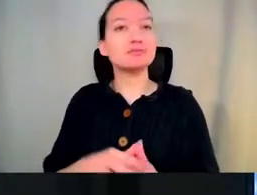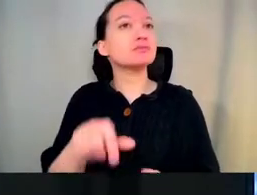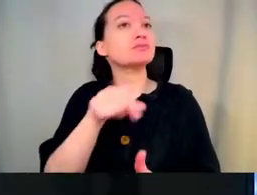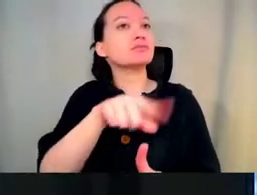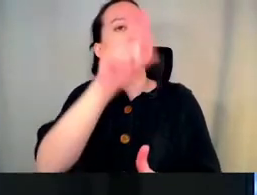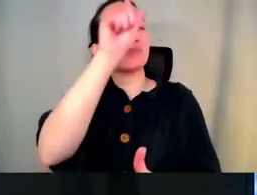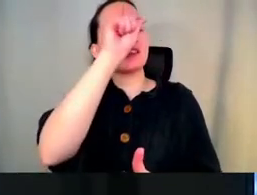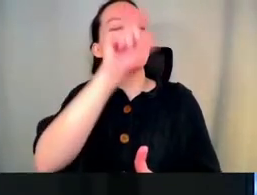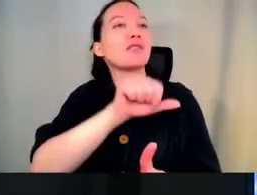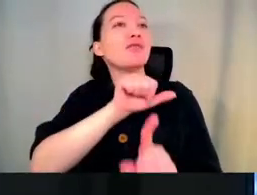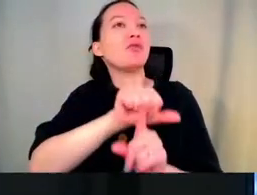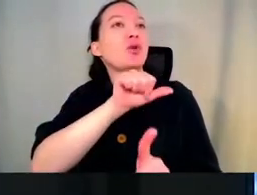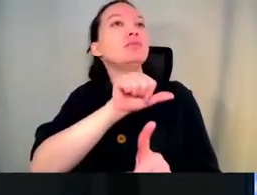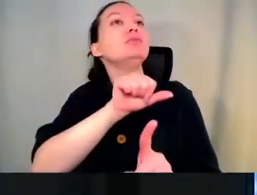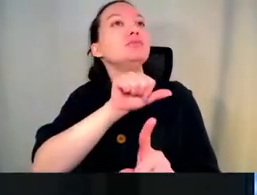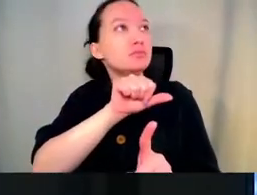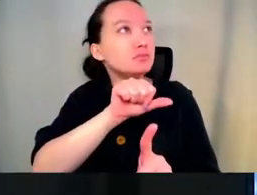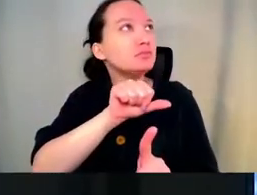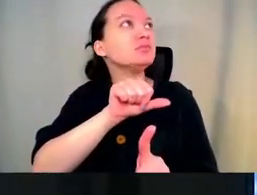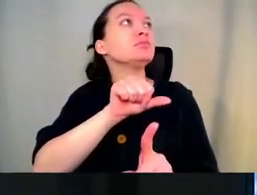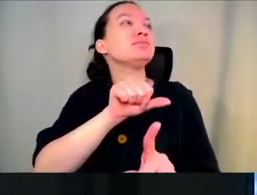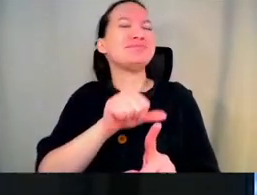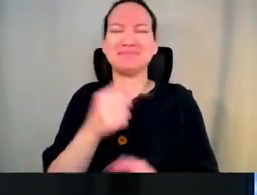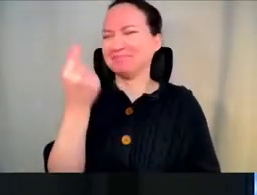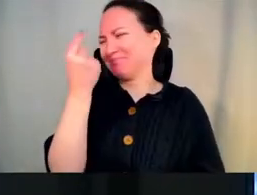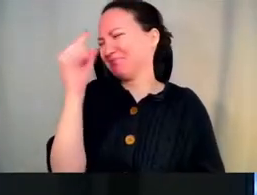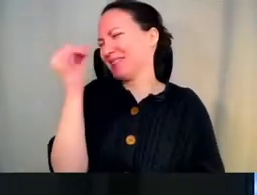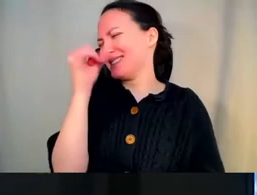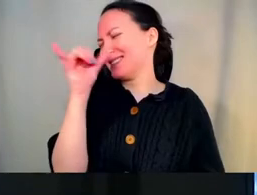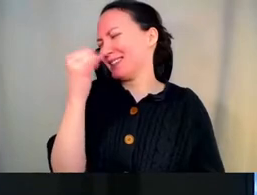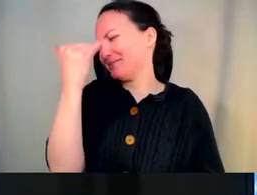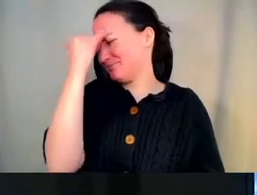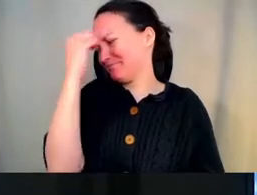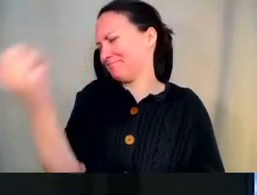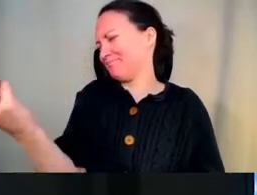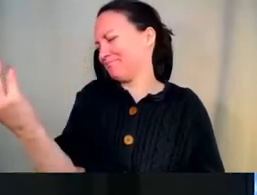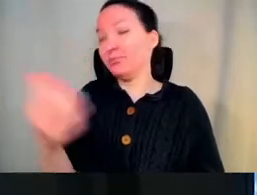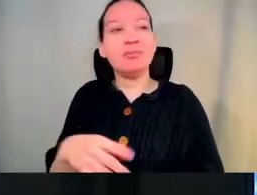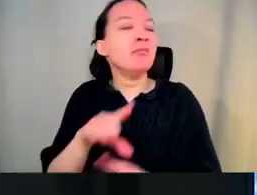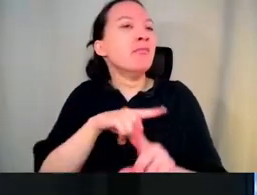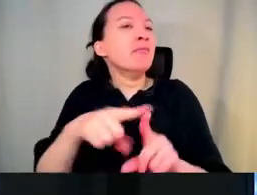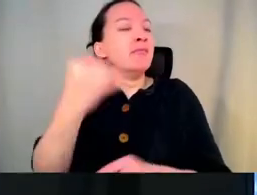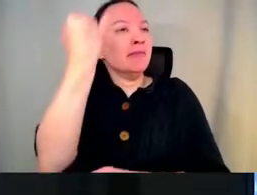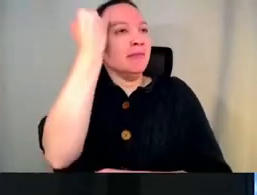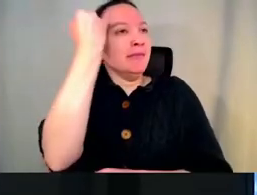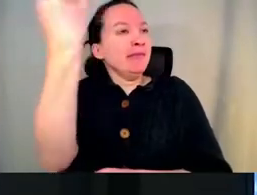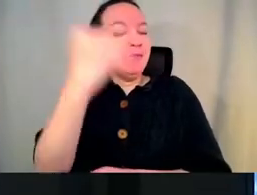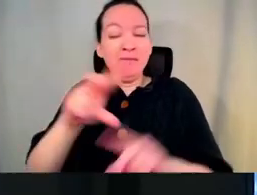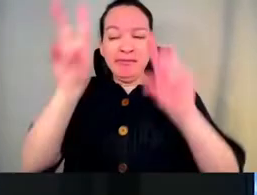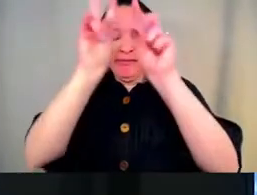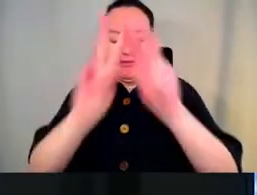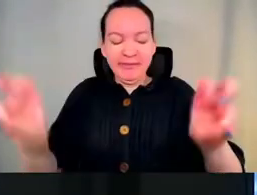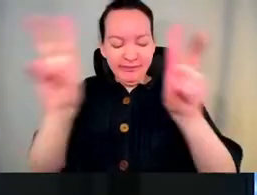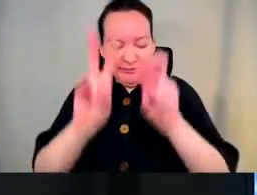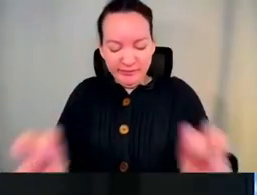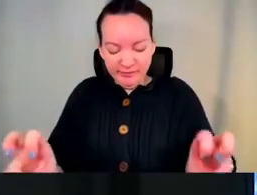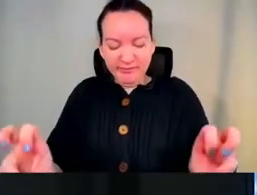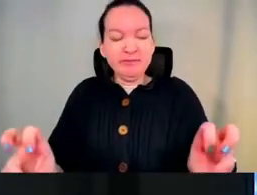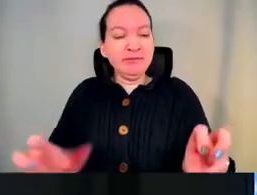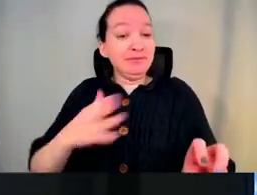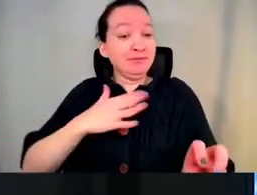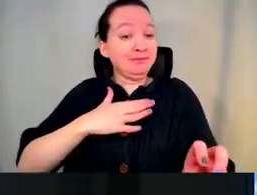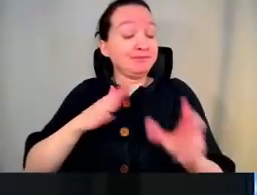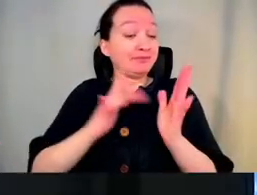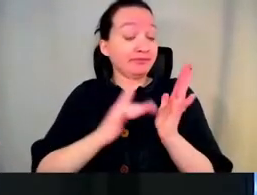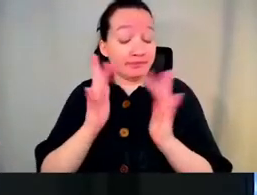That's what I think of with foolishness. Sort of this, like, that's just silly. That's dumb, you know? But the idea that we're going to look at here in the Bible